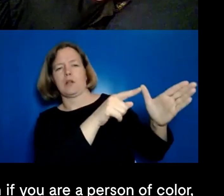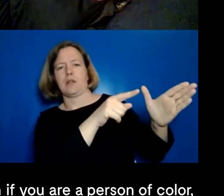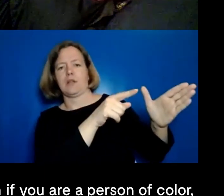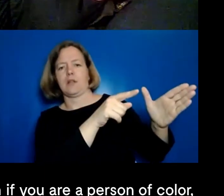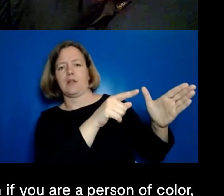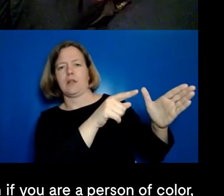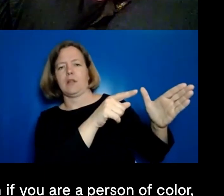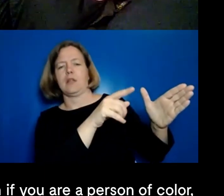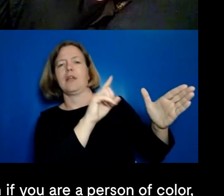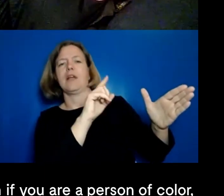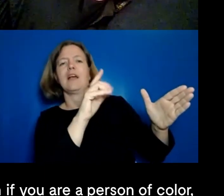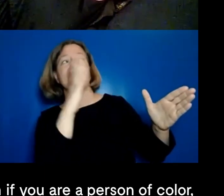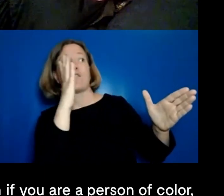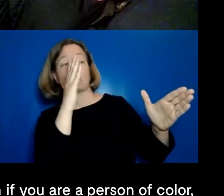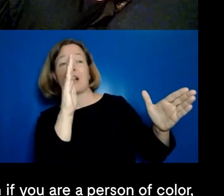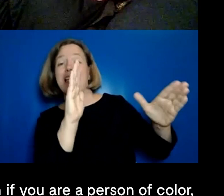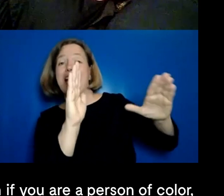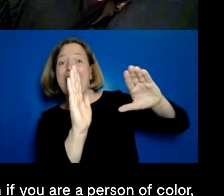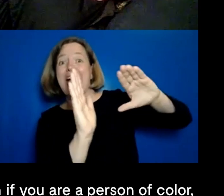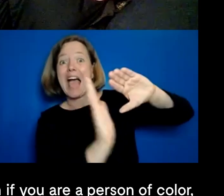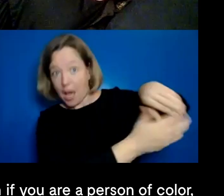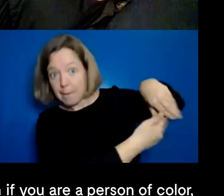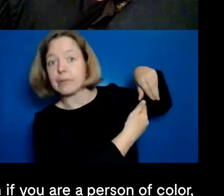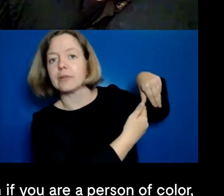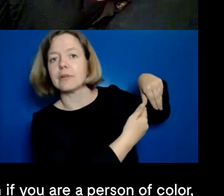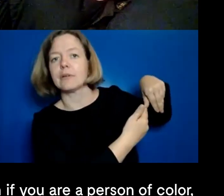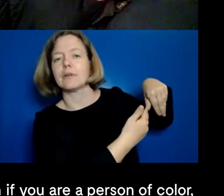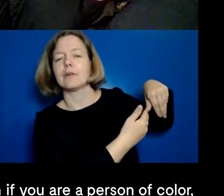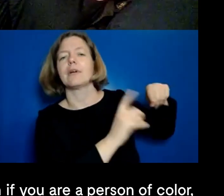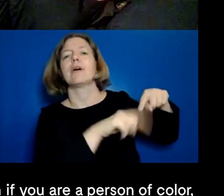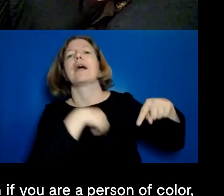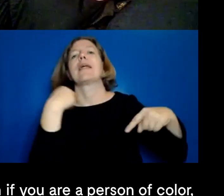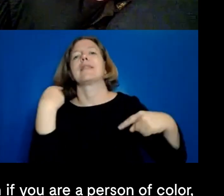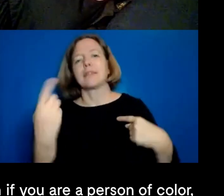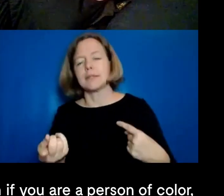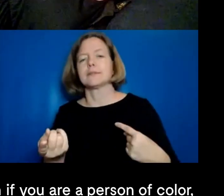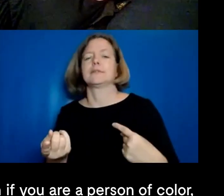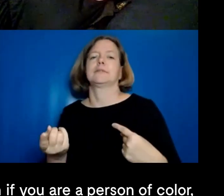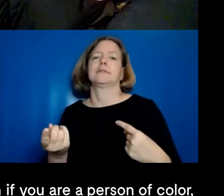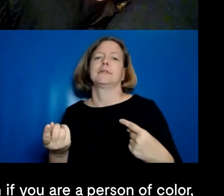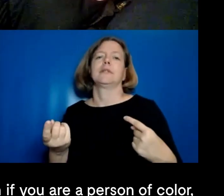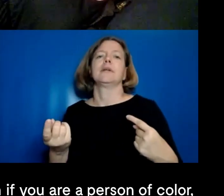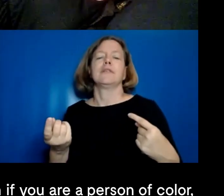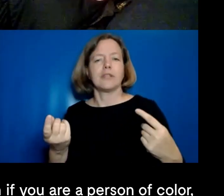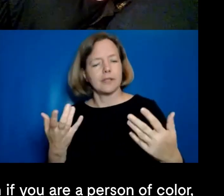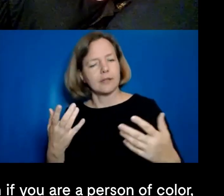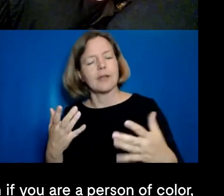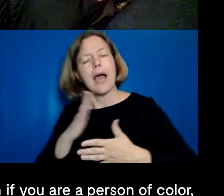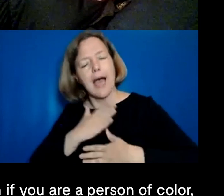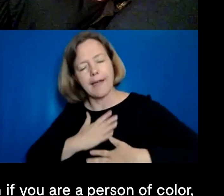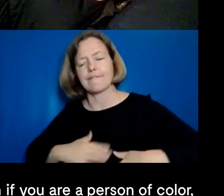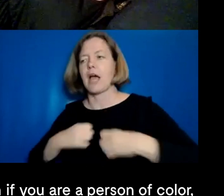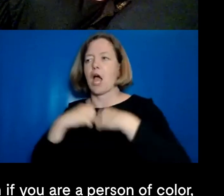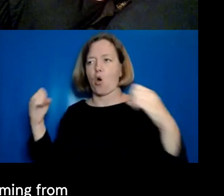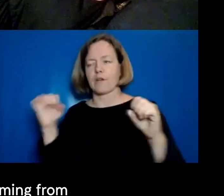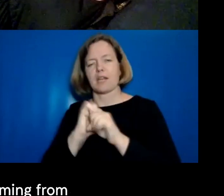access requirement than if you're a person of color, if you're a queer person, a